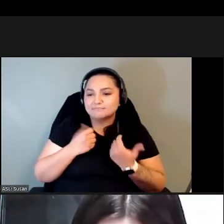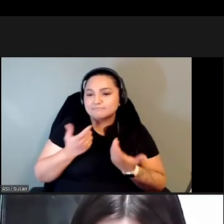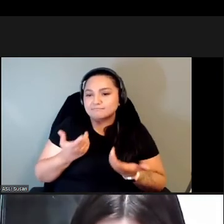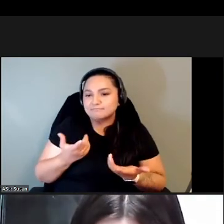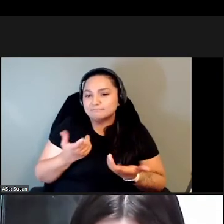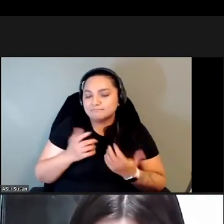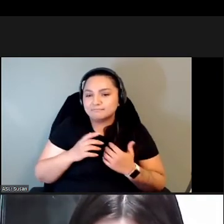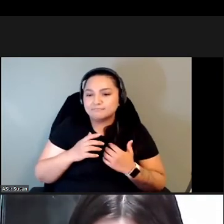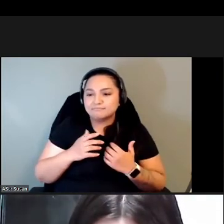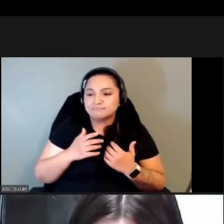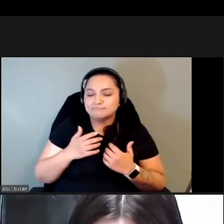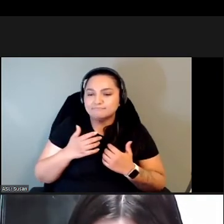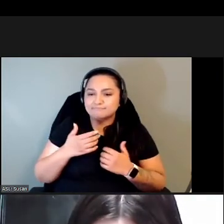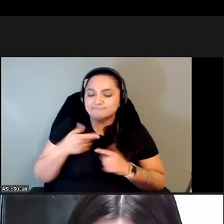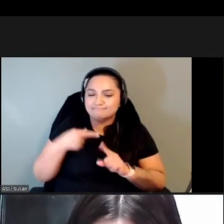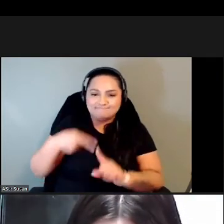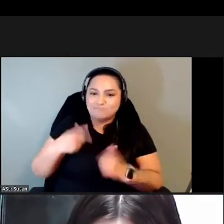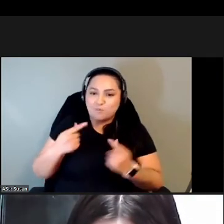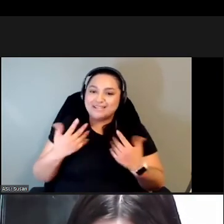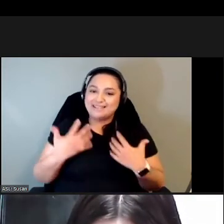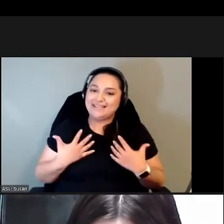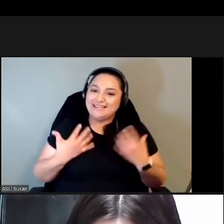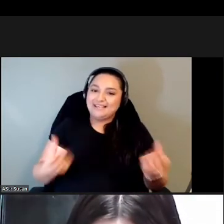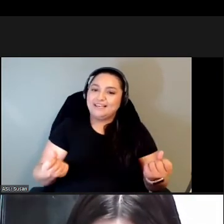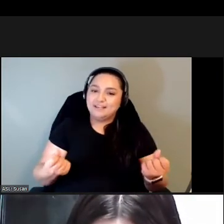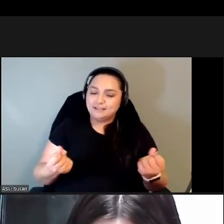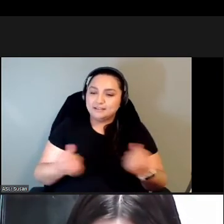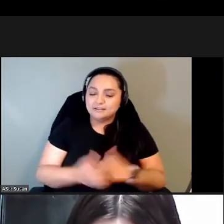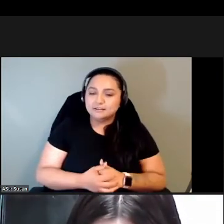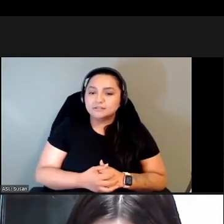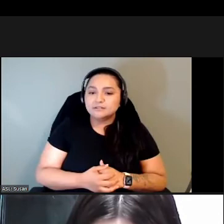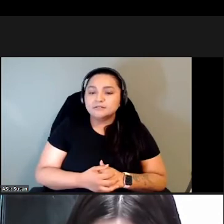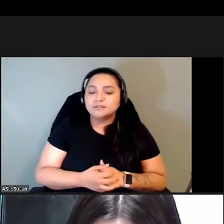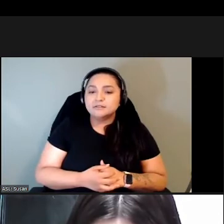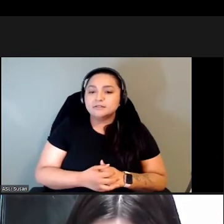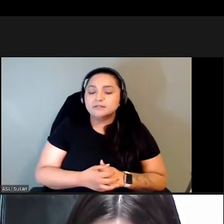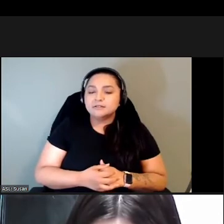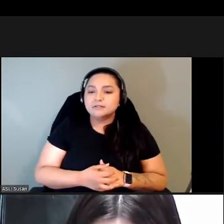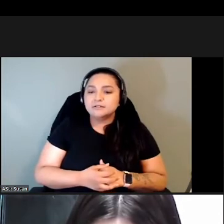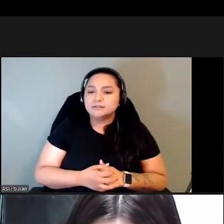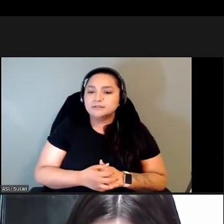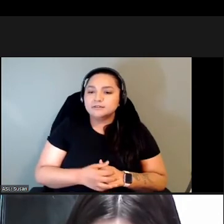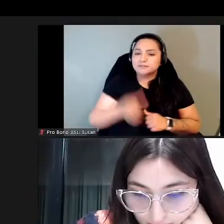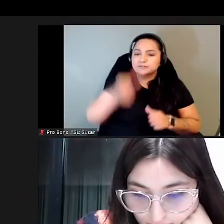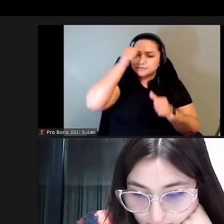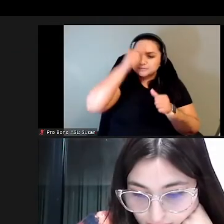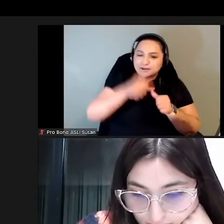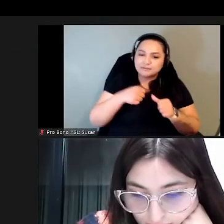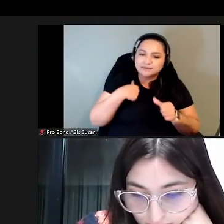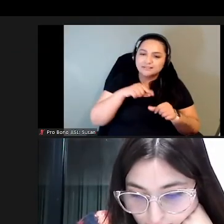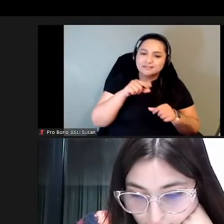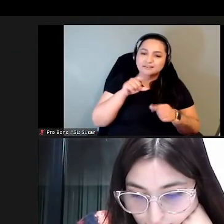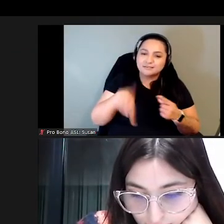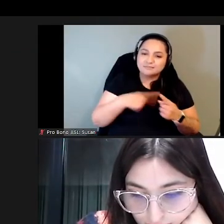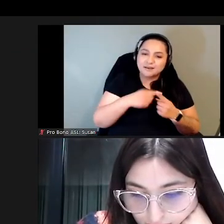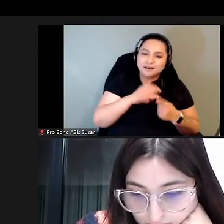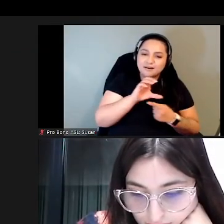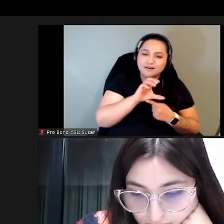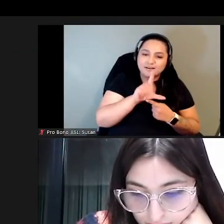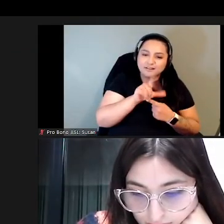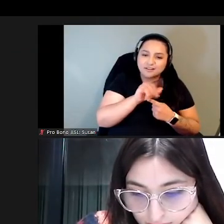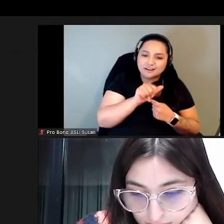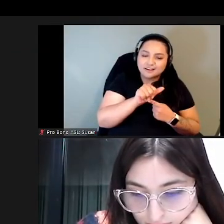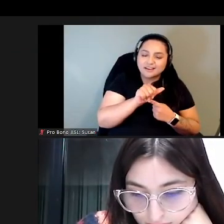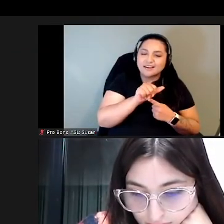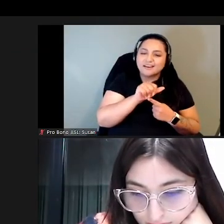it's healing, right? And so we're wondering about, and it's reminding me of Claudia Oliveros and Avril Part and these traditions of sacred